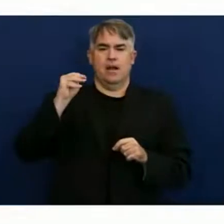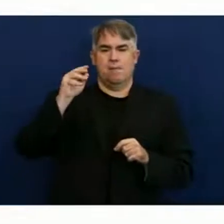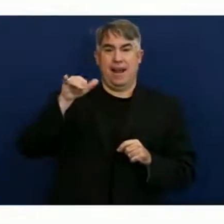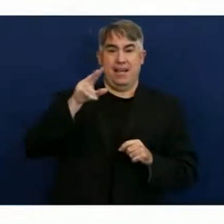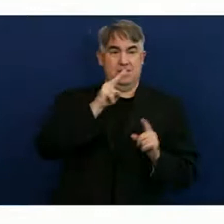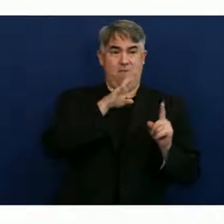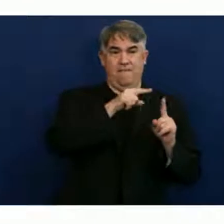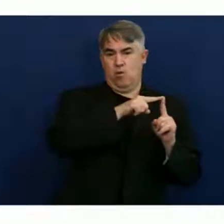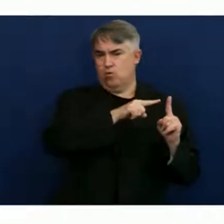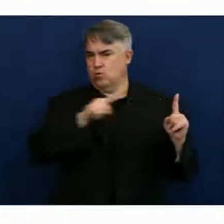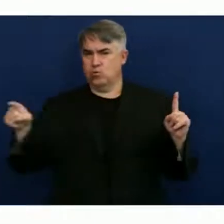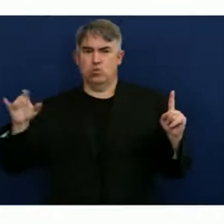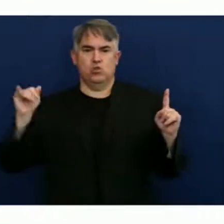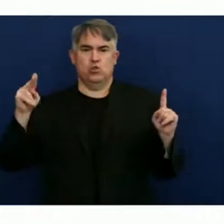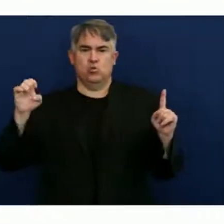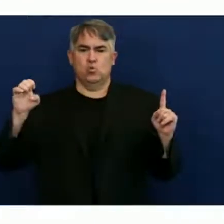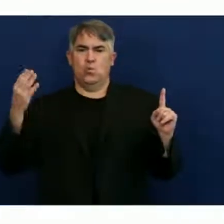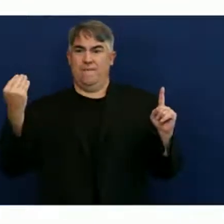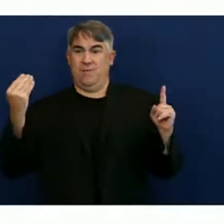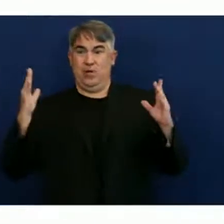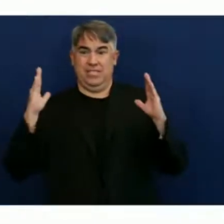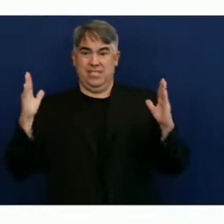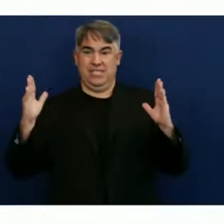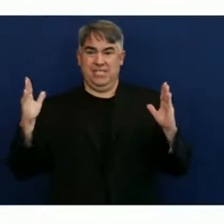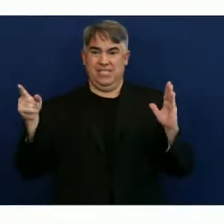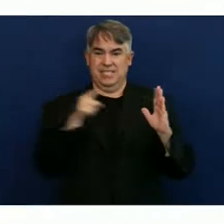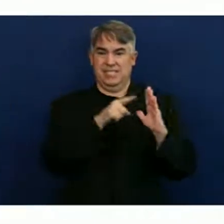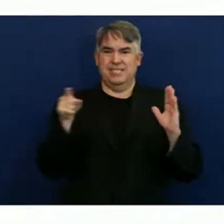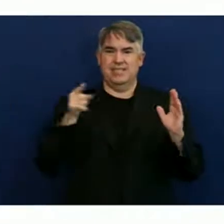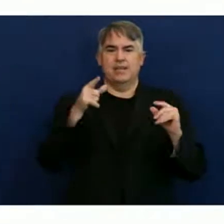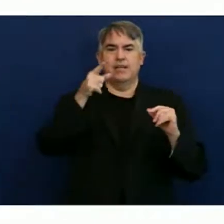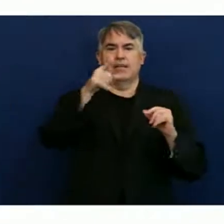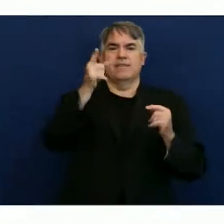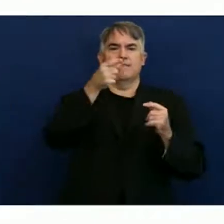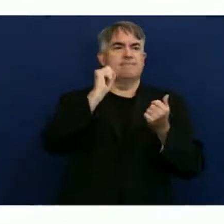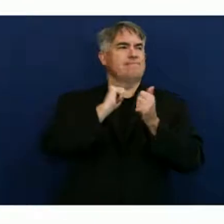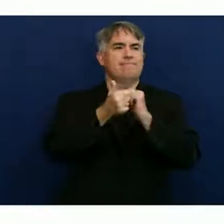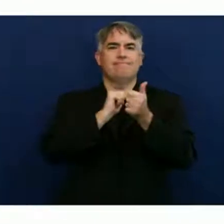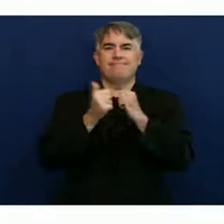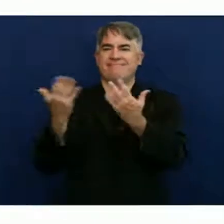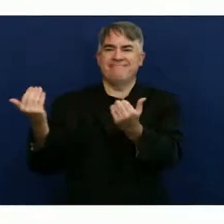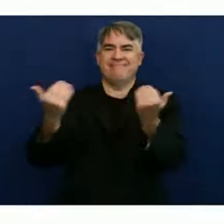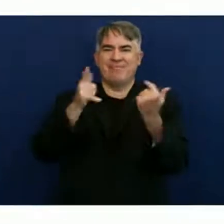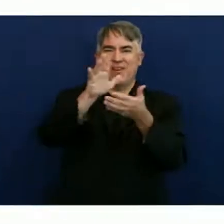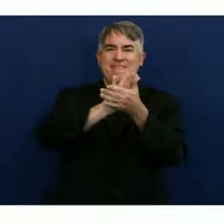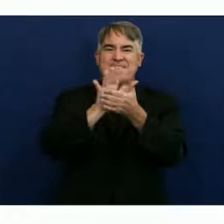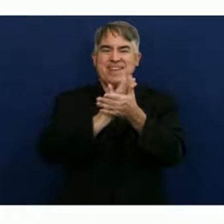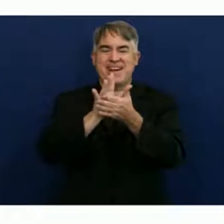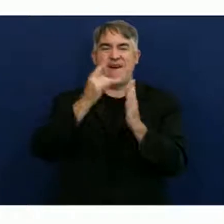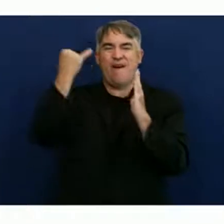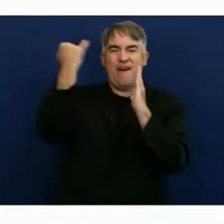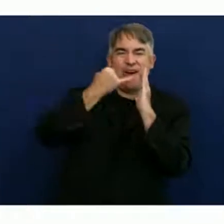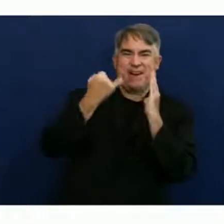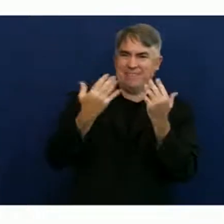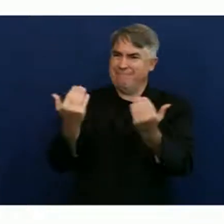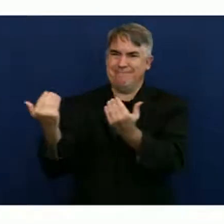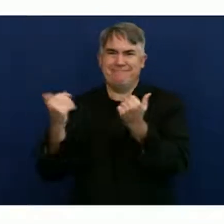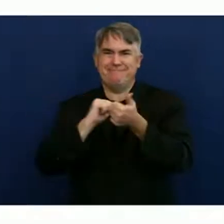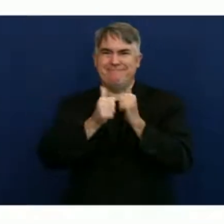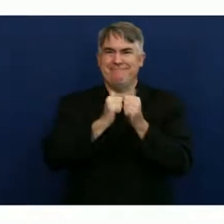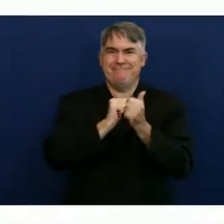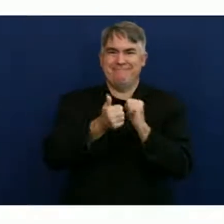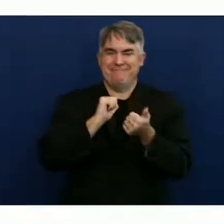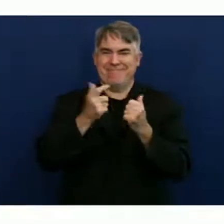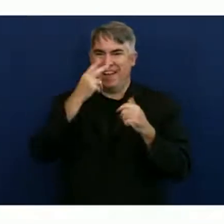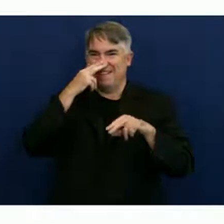14th. It is a visual and video art contest that challenges San Diego County youth to raise awareness about the importance of